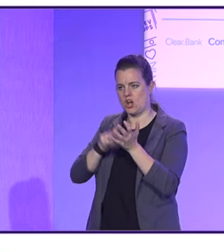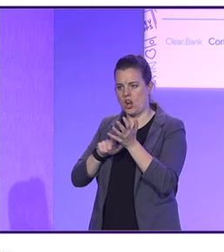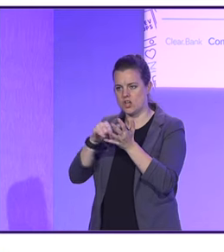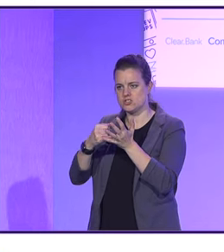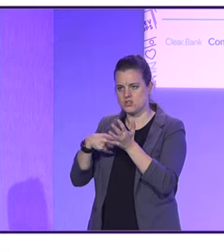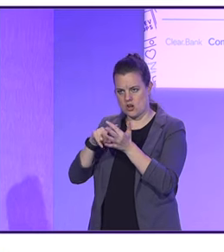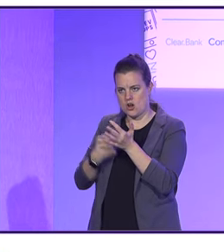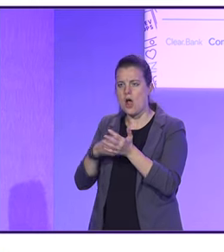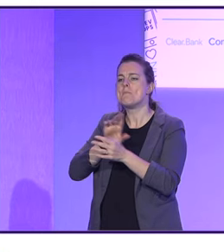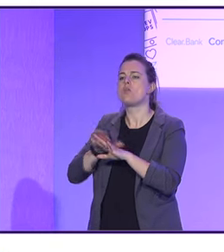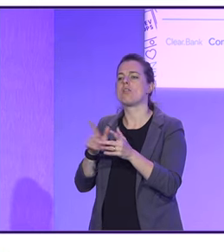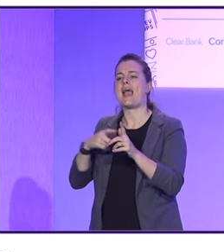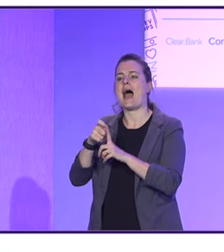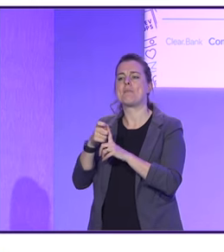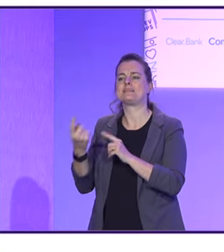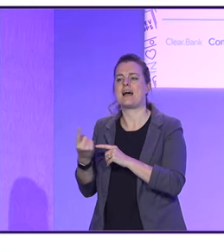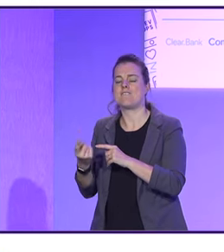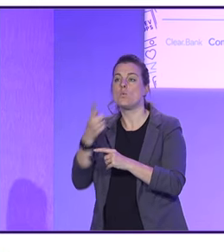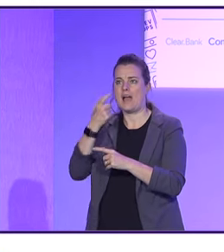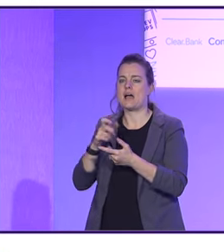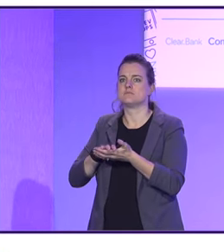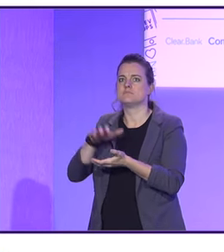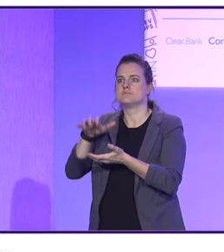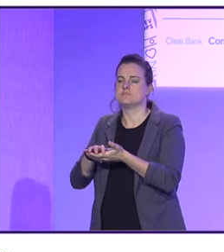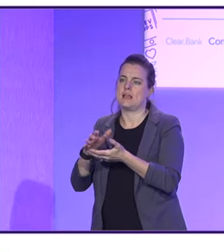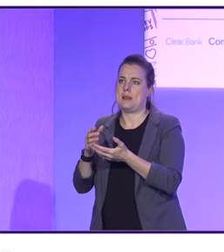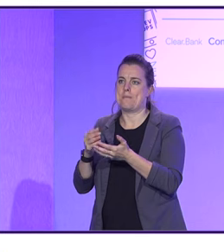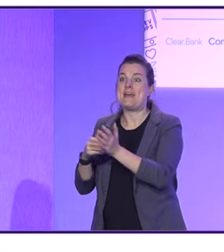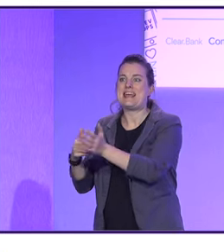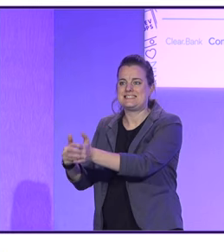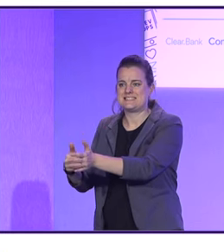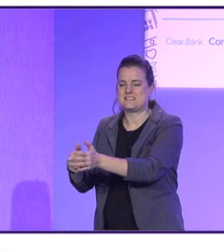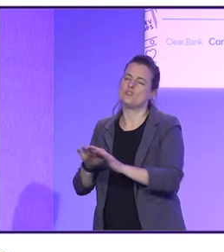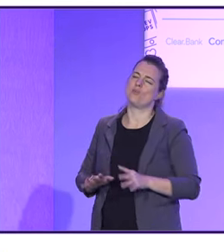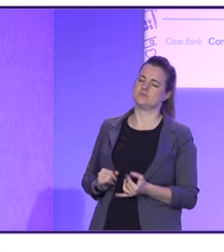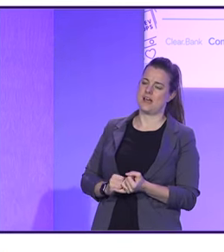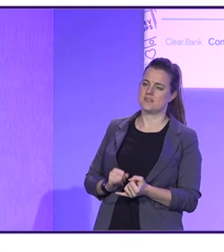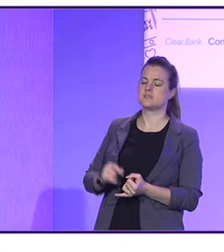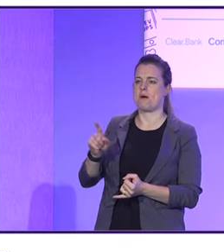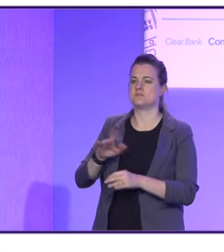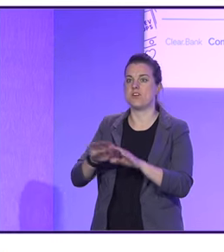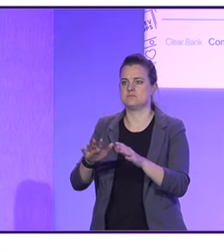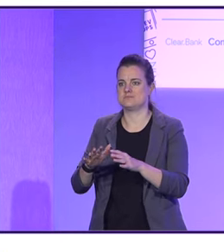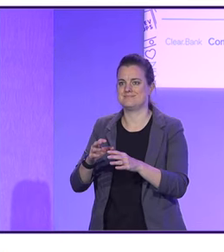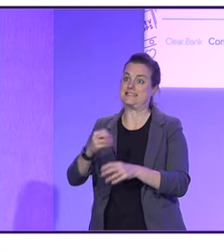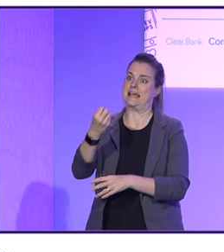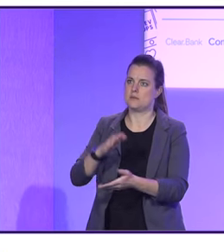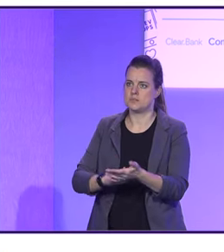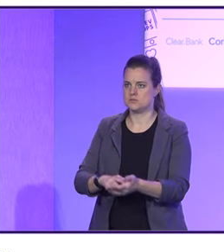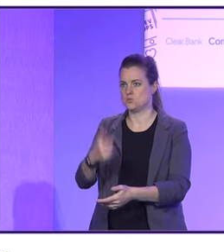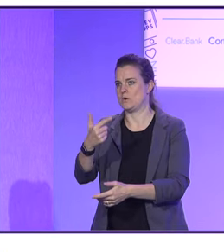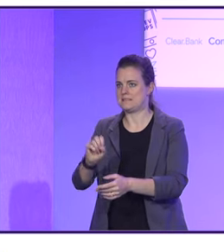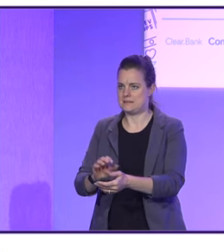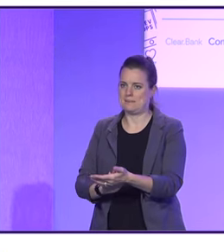up, you know, within minutes, and, well, within seconds instead of tens of minutes, and that's made a huge difference. Upgrades, which was the other big problem we had, are